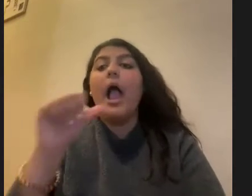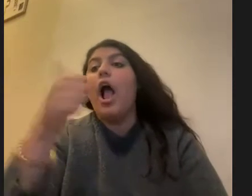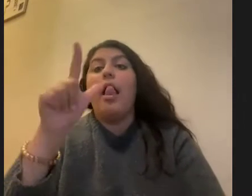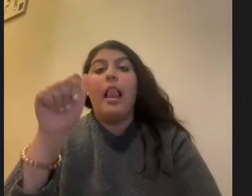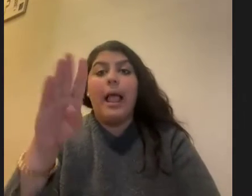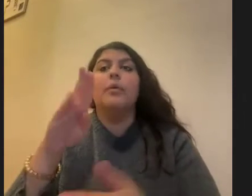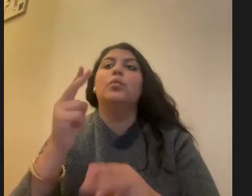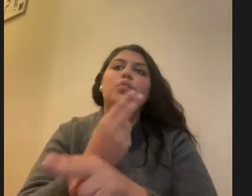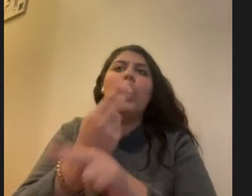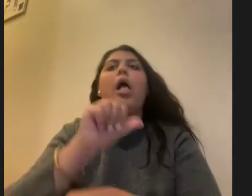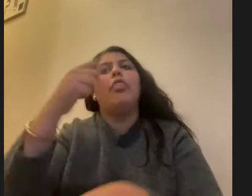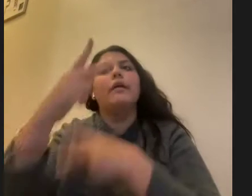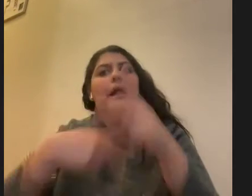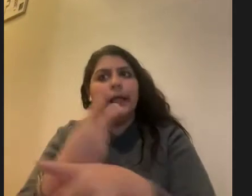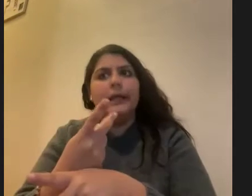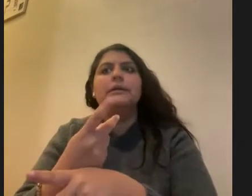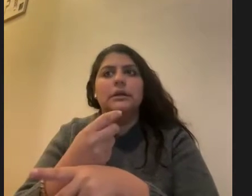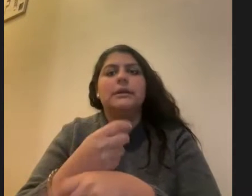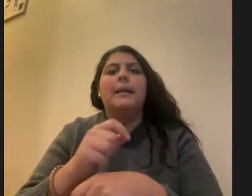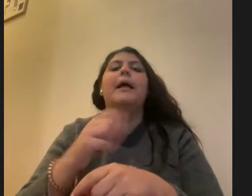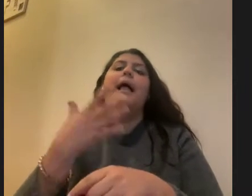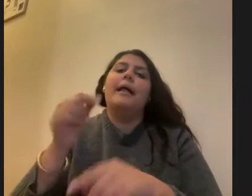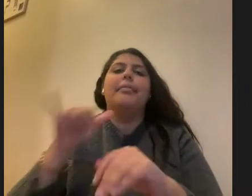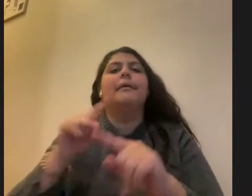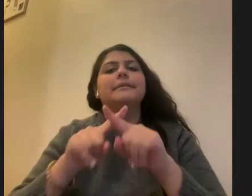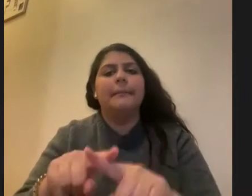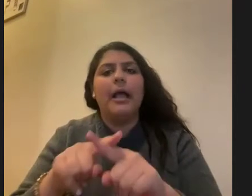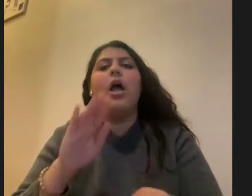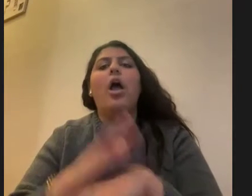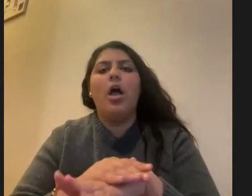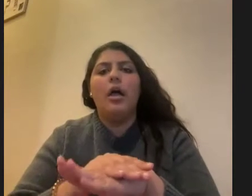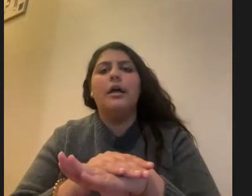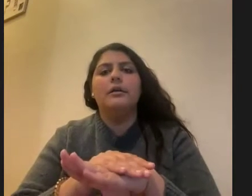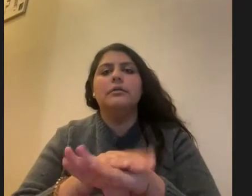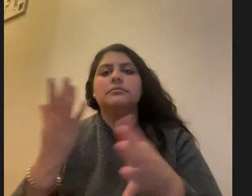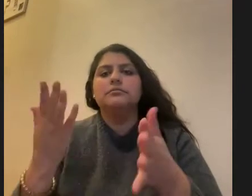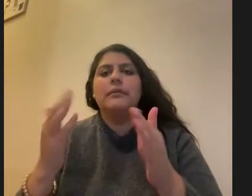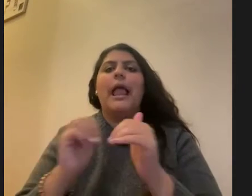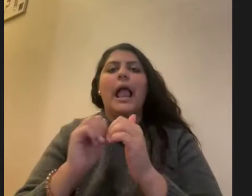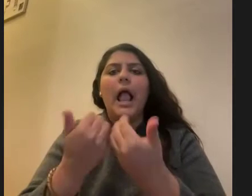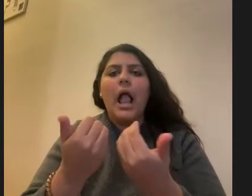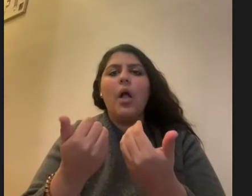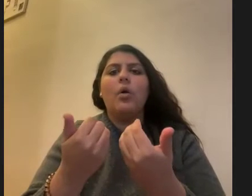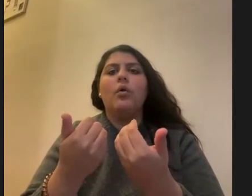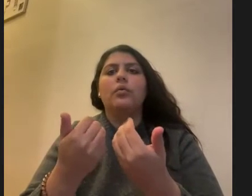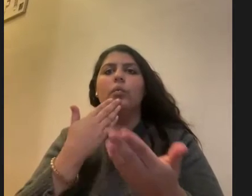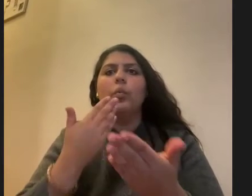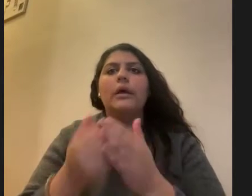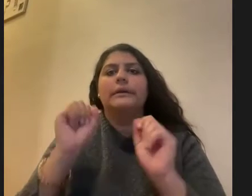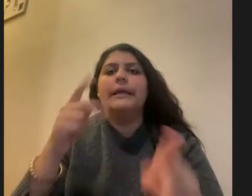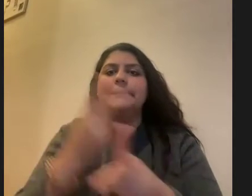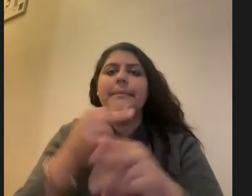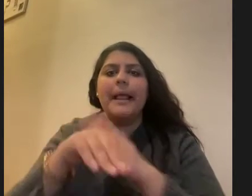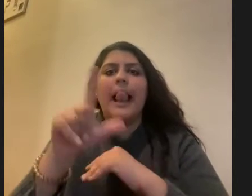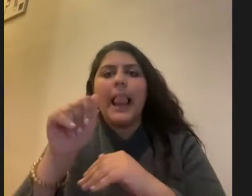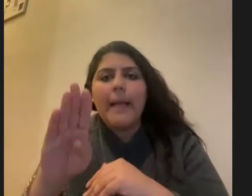lot of other species, and that has to depend on like really how well they can keep it in a lab or get it. So